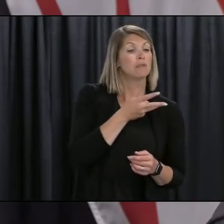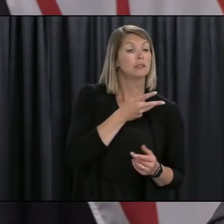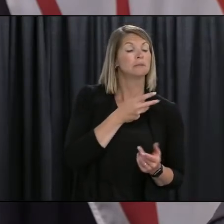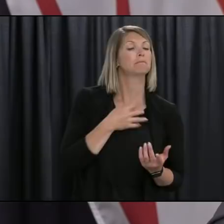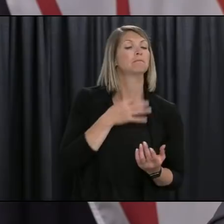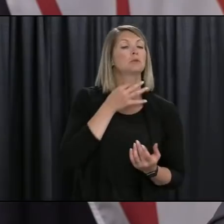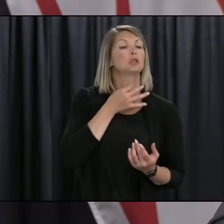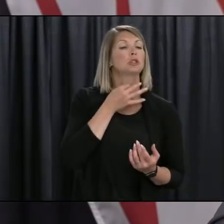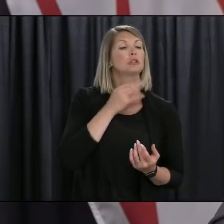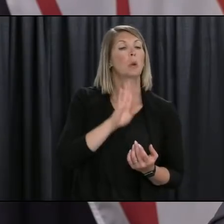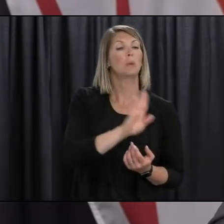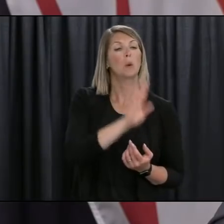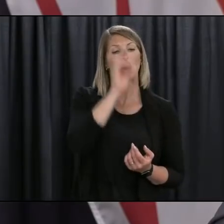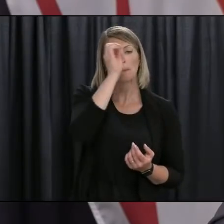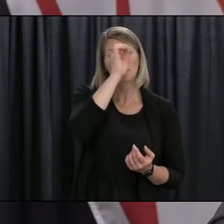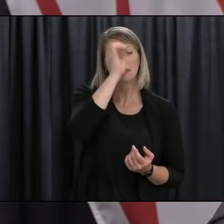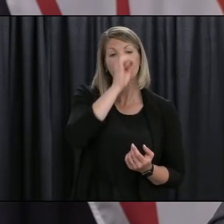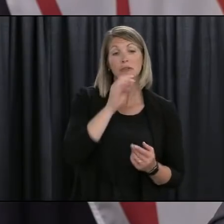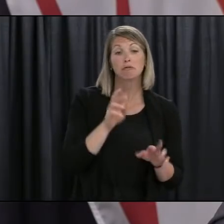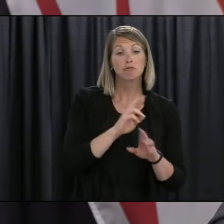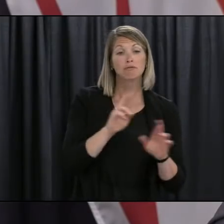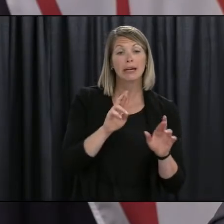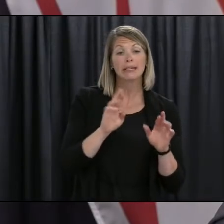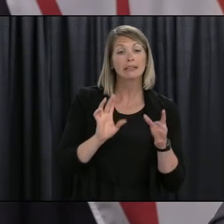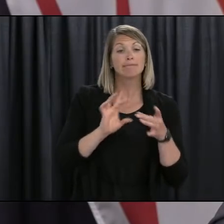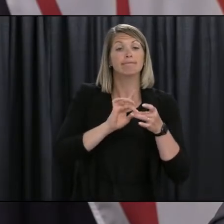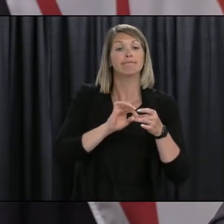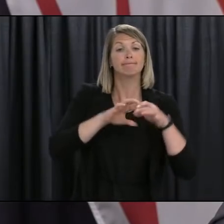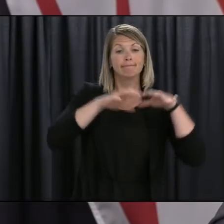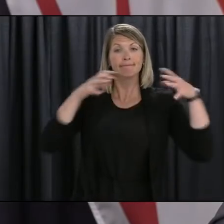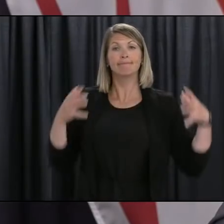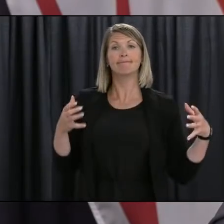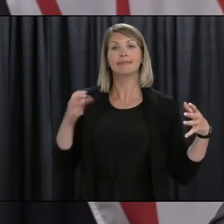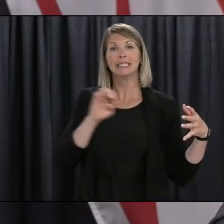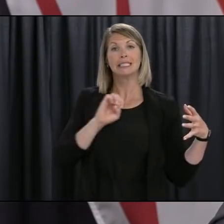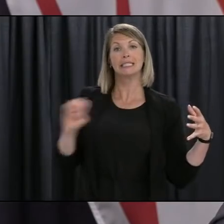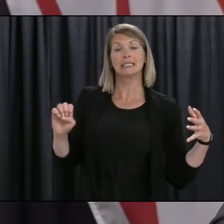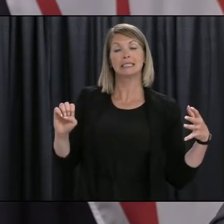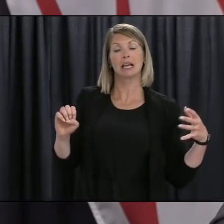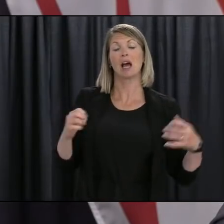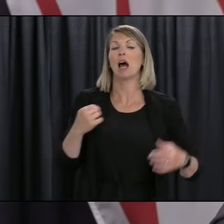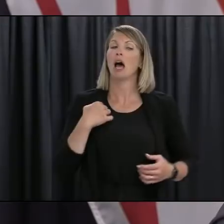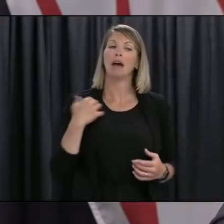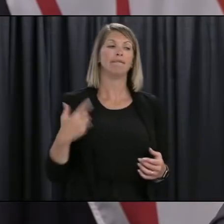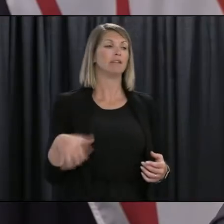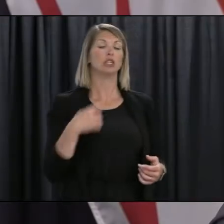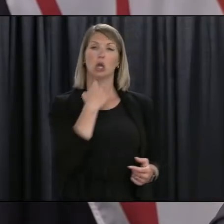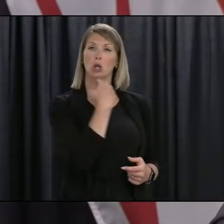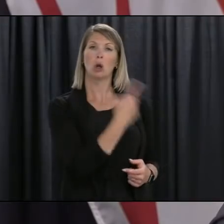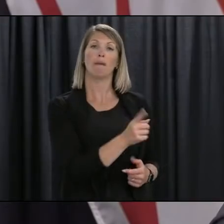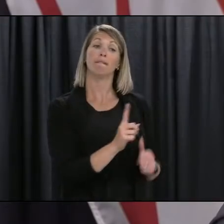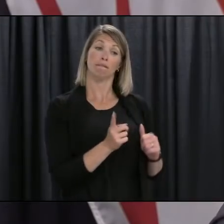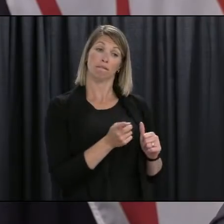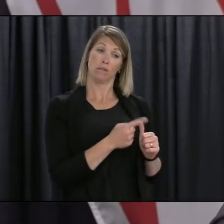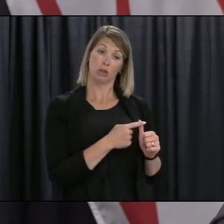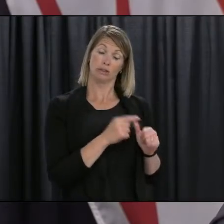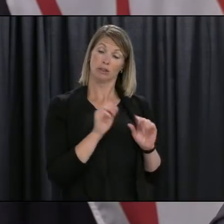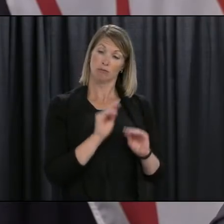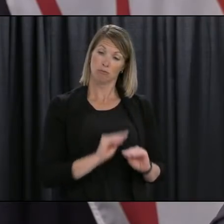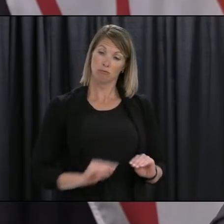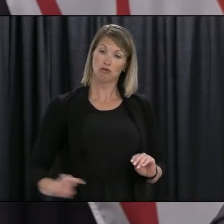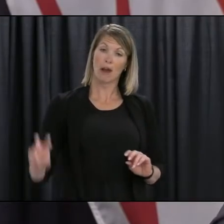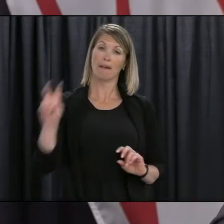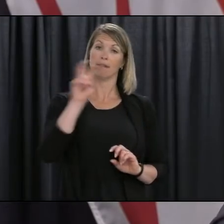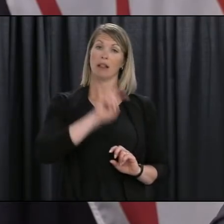and all this as well. So I've always said that first and foremost, we had to demonstrate that we can move around Newfoundland and Labrador safely. We've